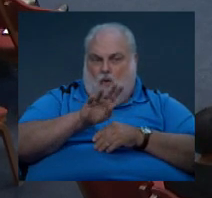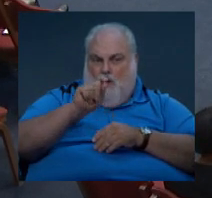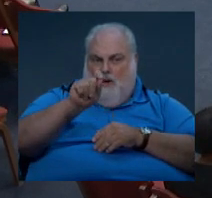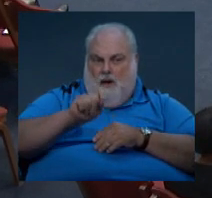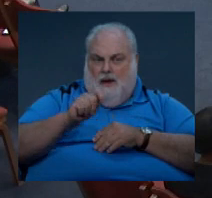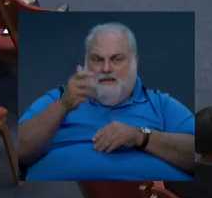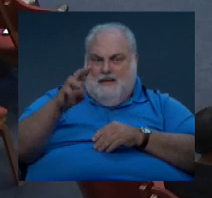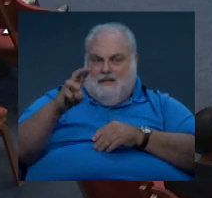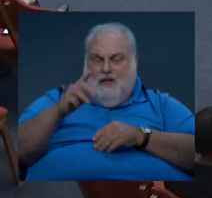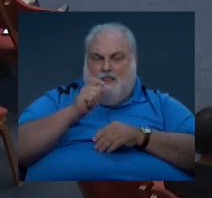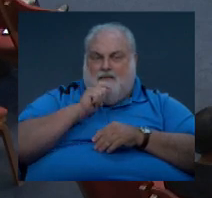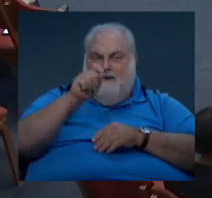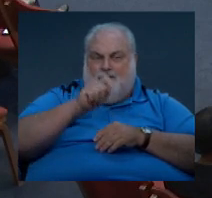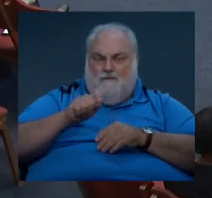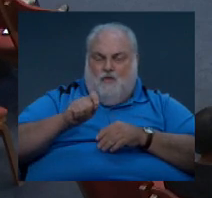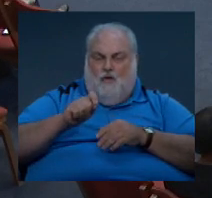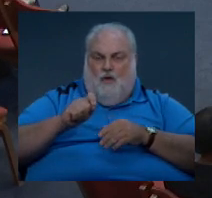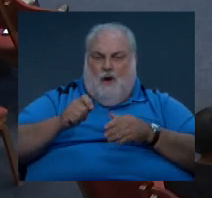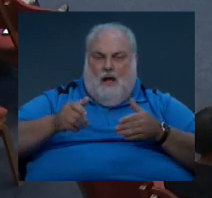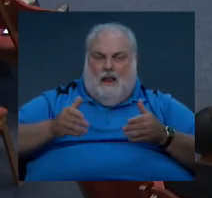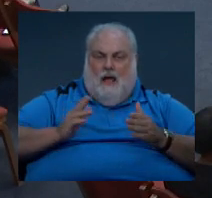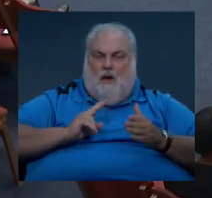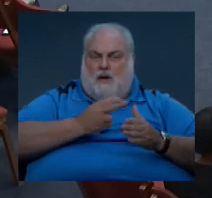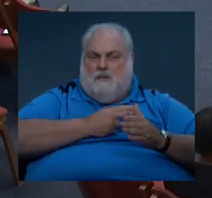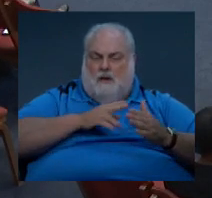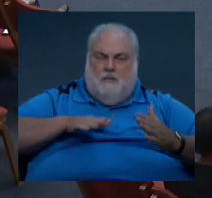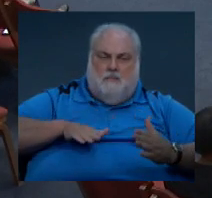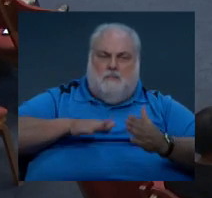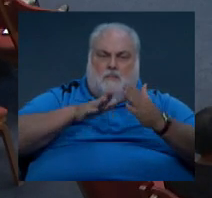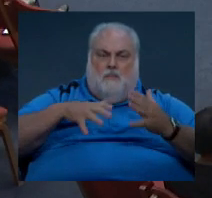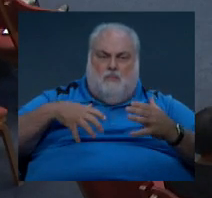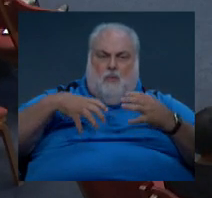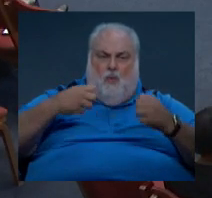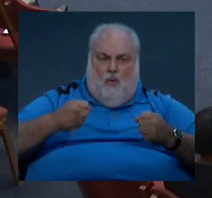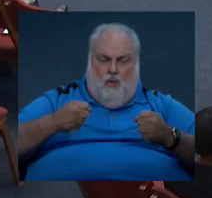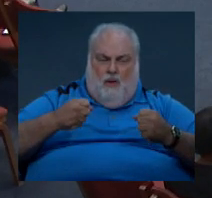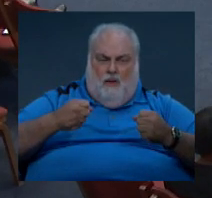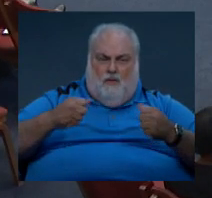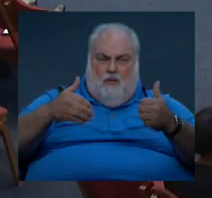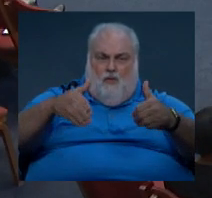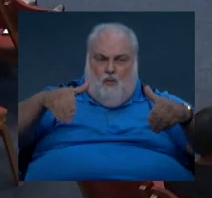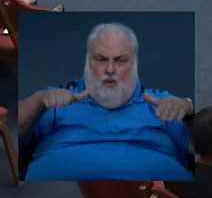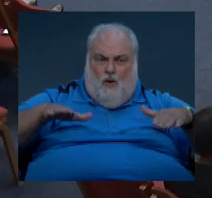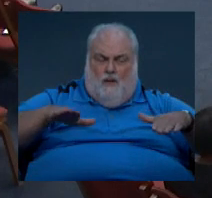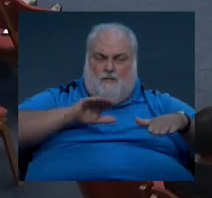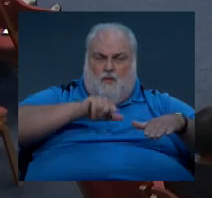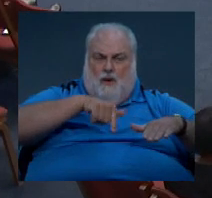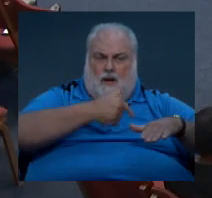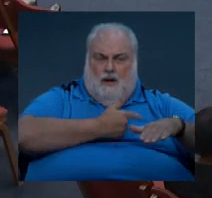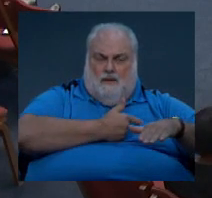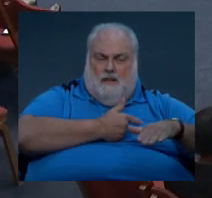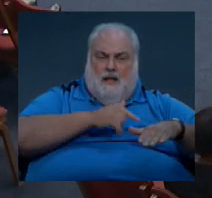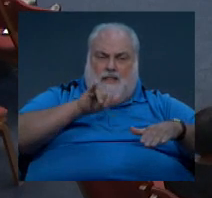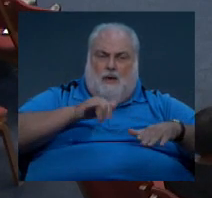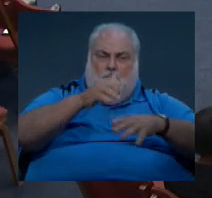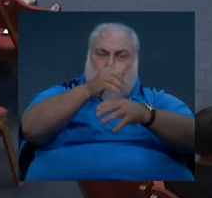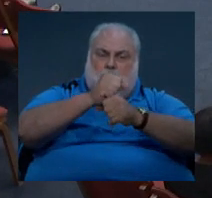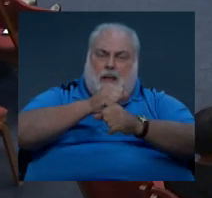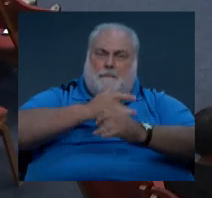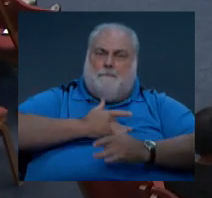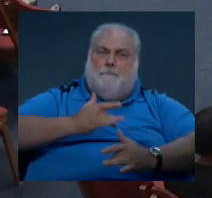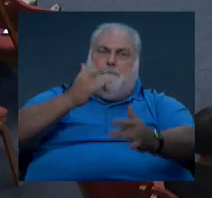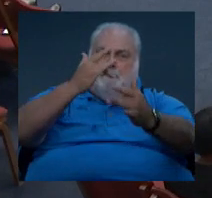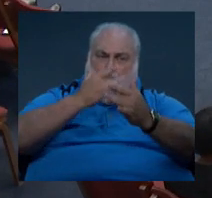4:16, it says, therefore, let us come boldly to the throne of grace, that we may obtain